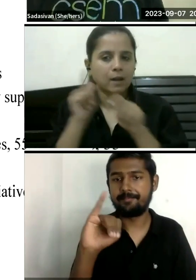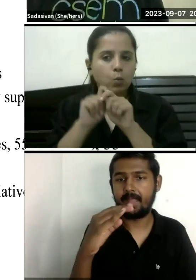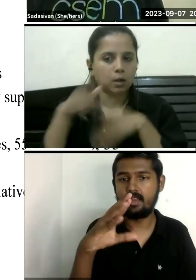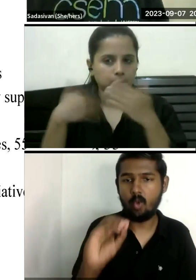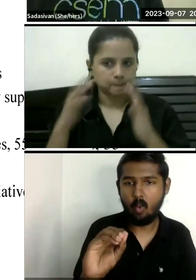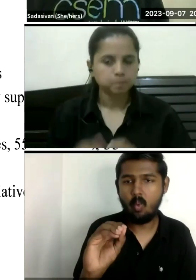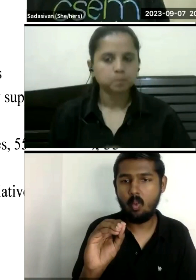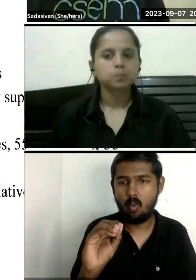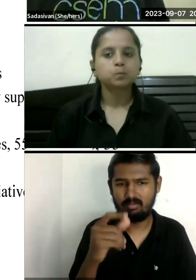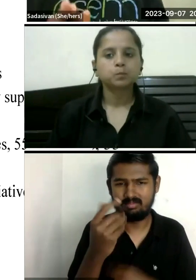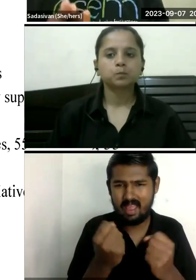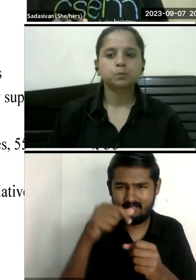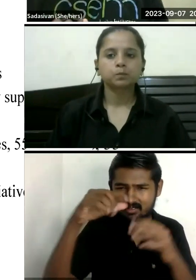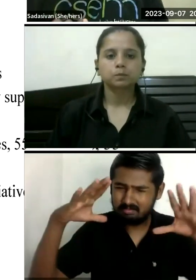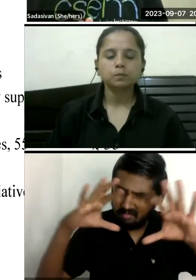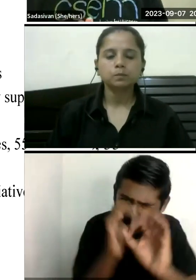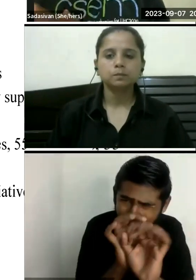Suja? Yeah, so